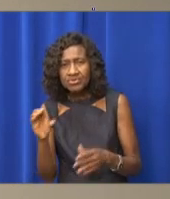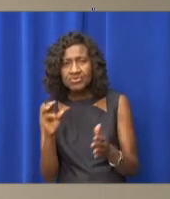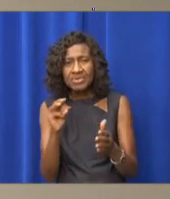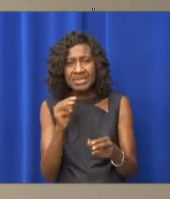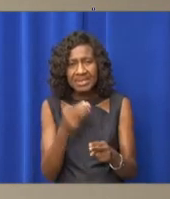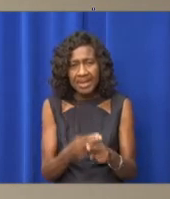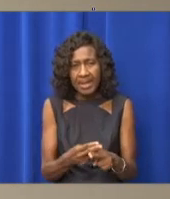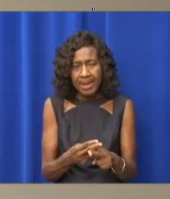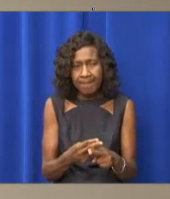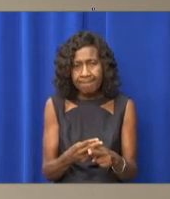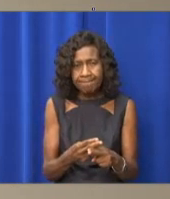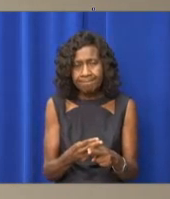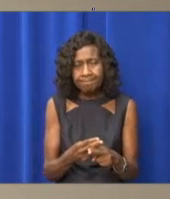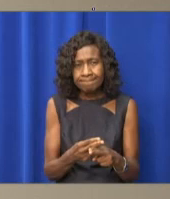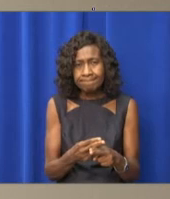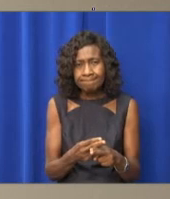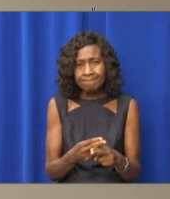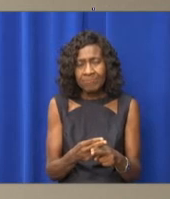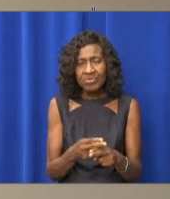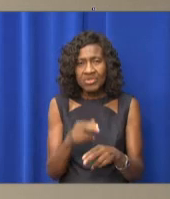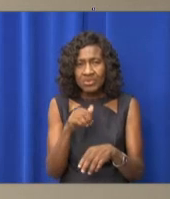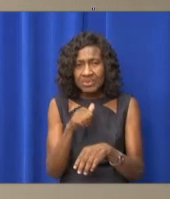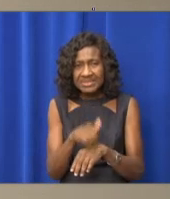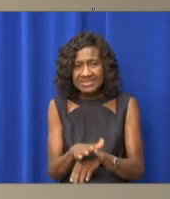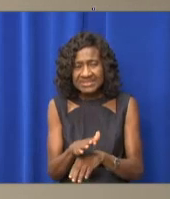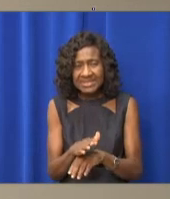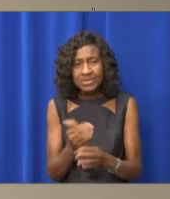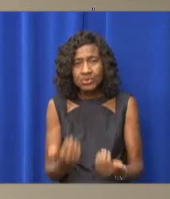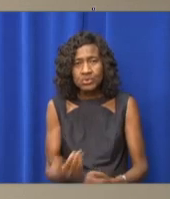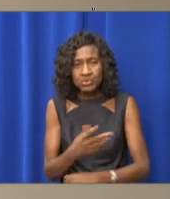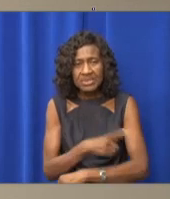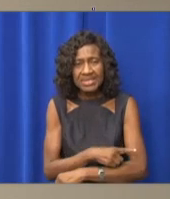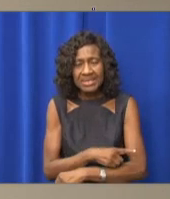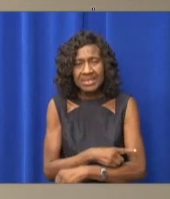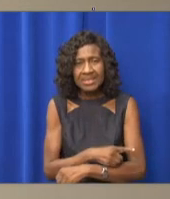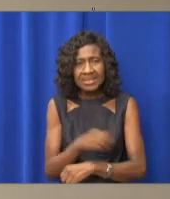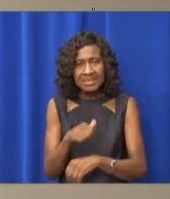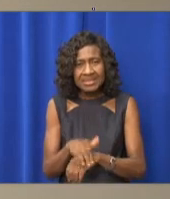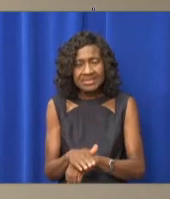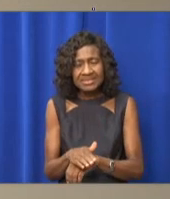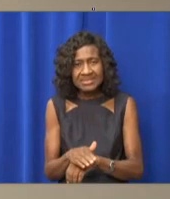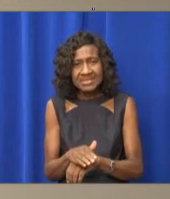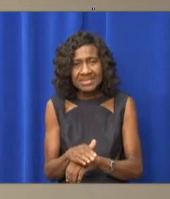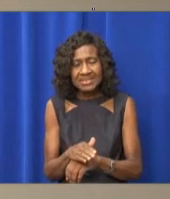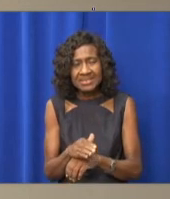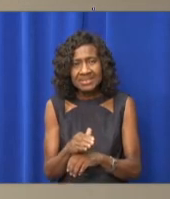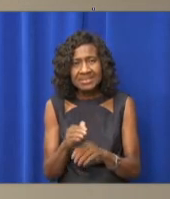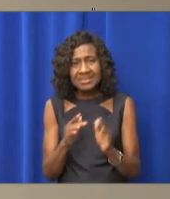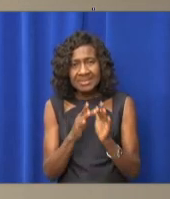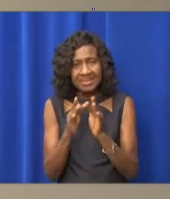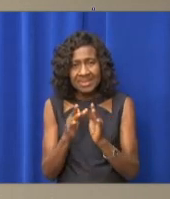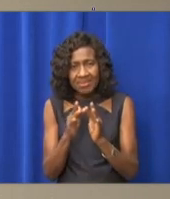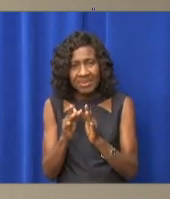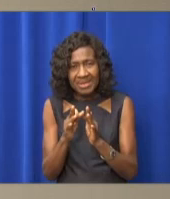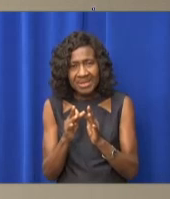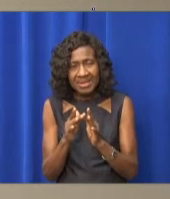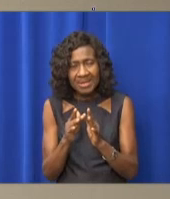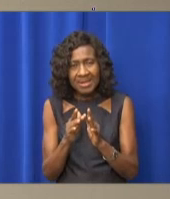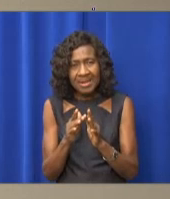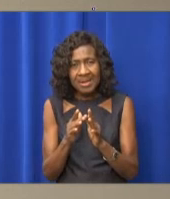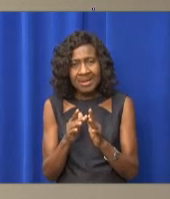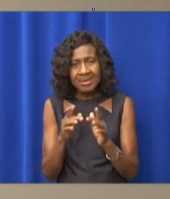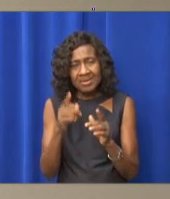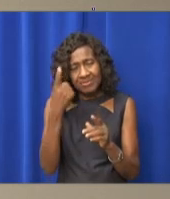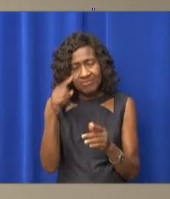those individuals will be sent a one-page form via email to assist with the process of final vetting and payment.